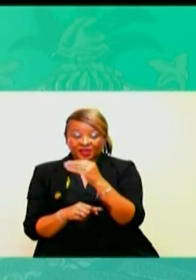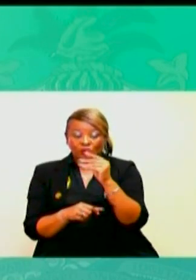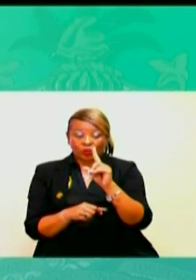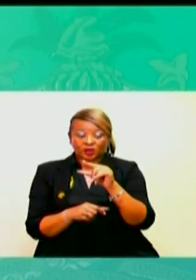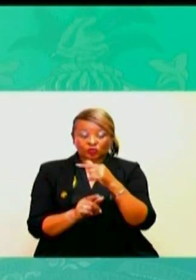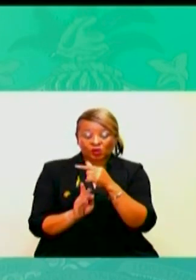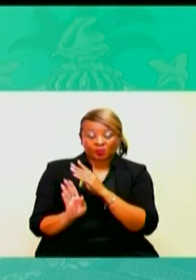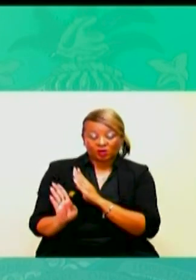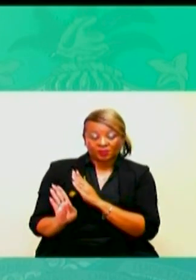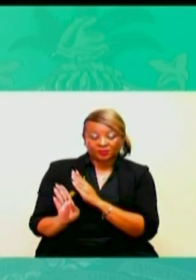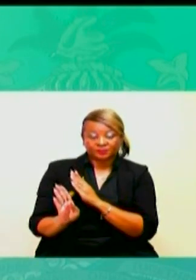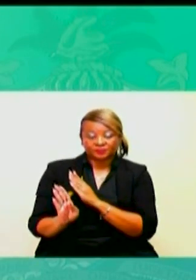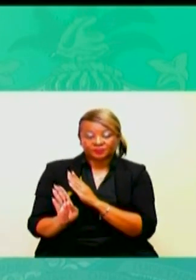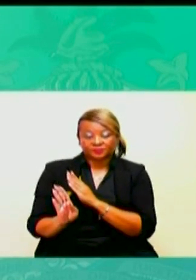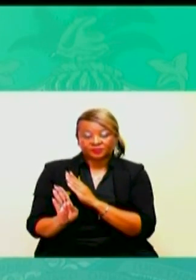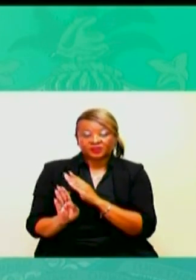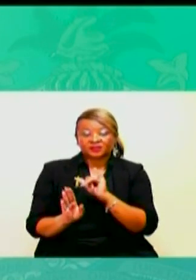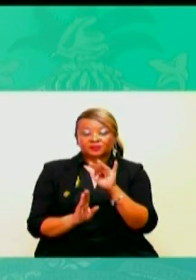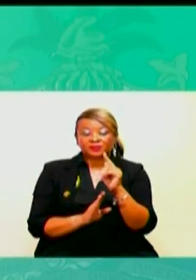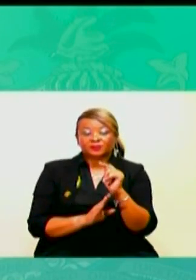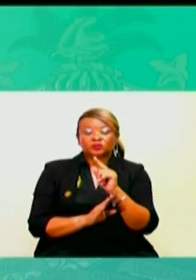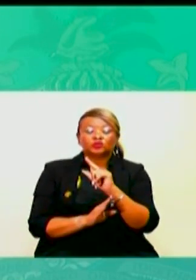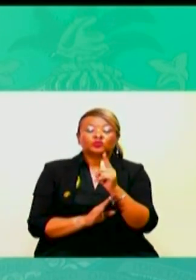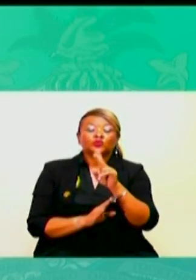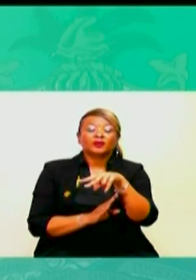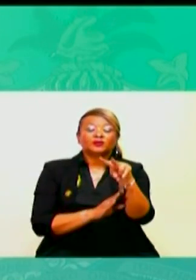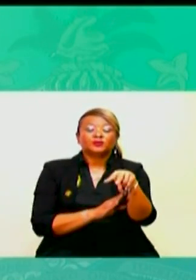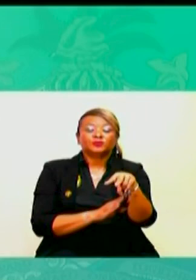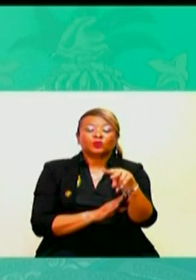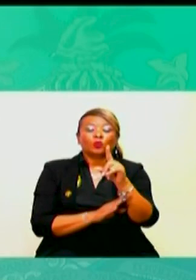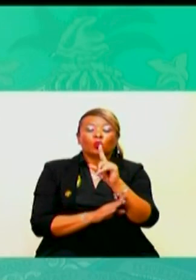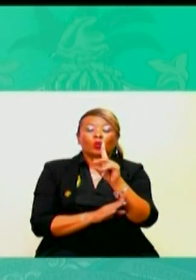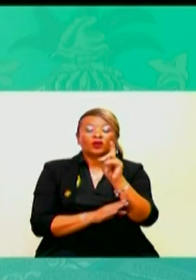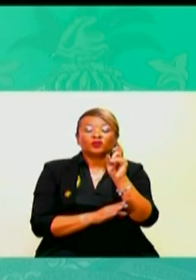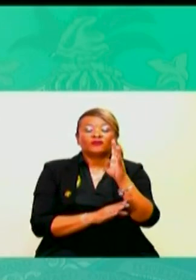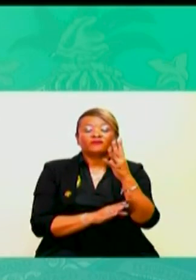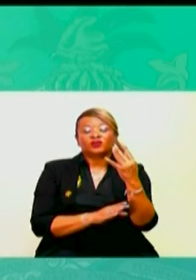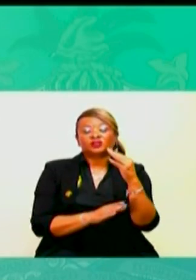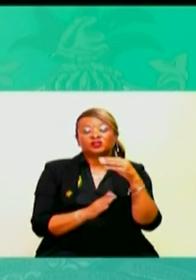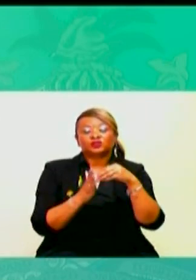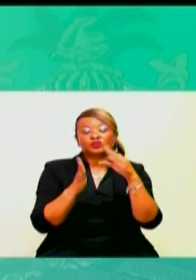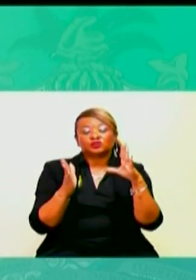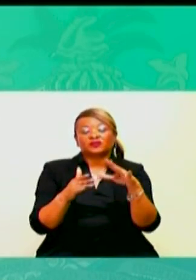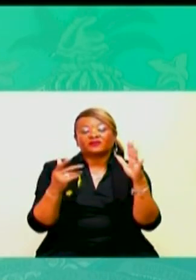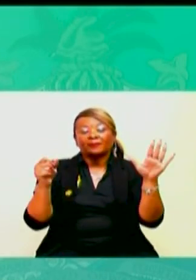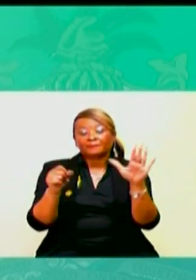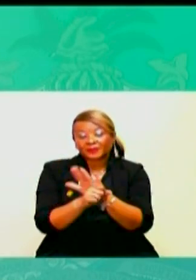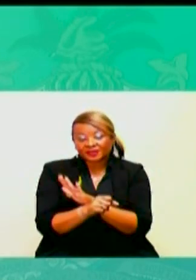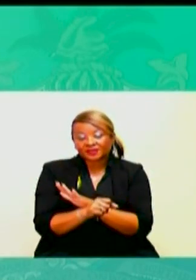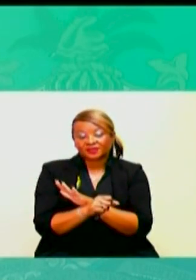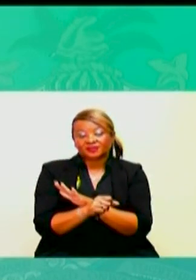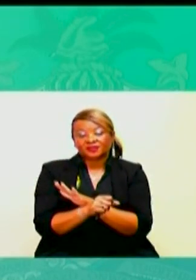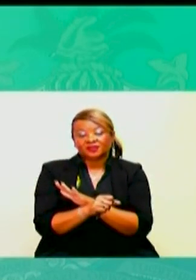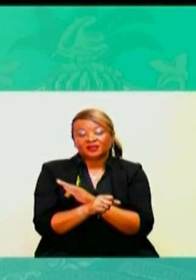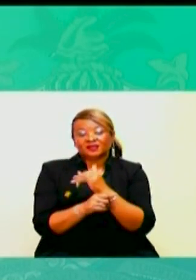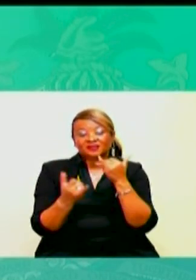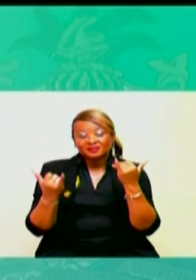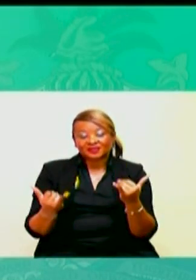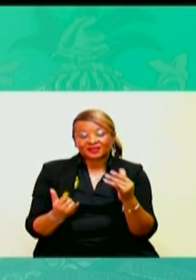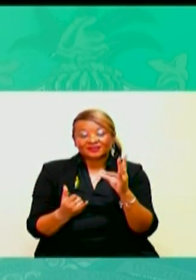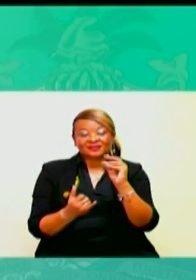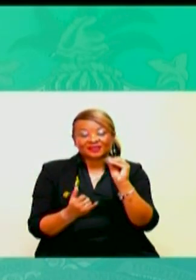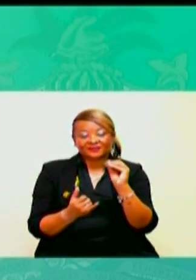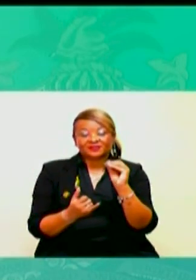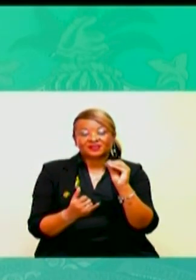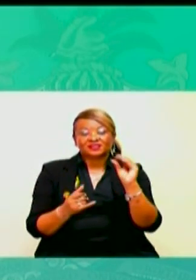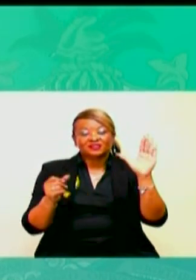Grand Bahama. In September of 2022, 114 students completed the program, and to date, 70 of these students